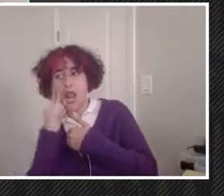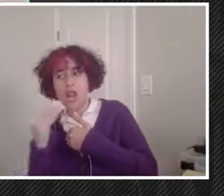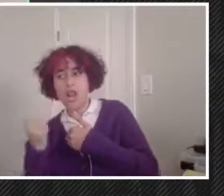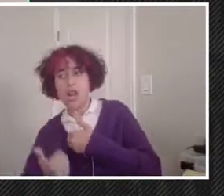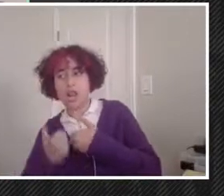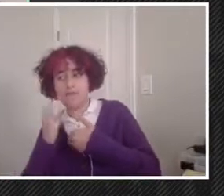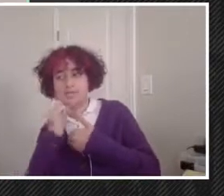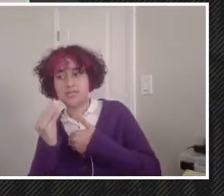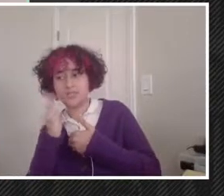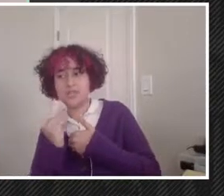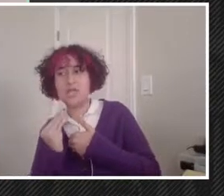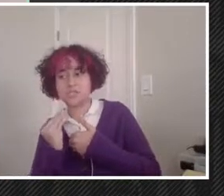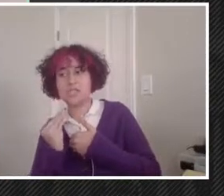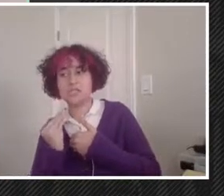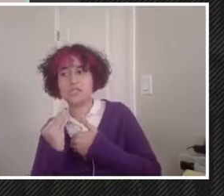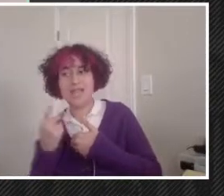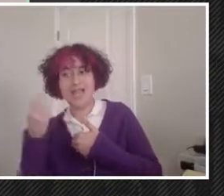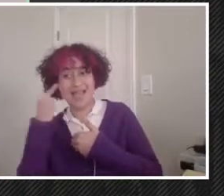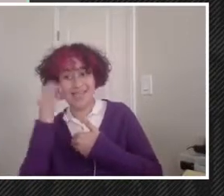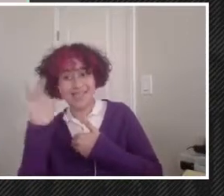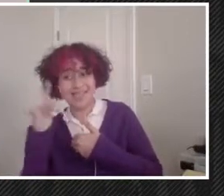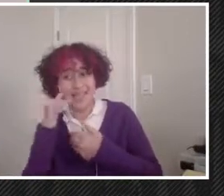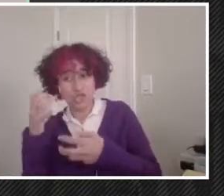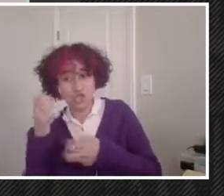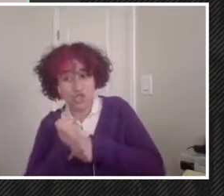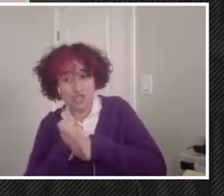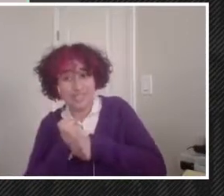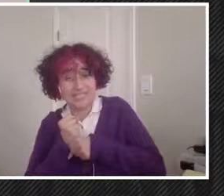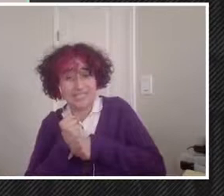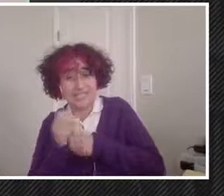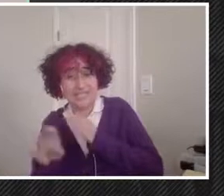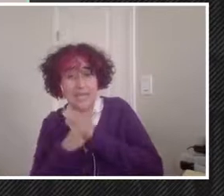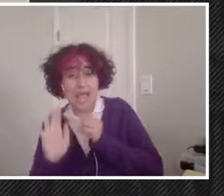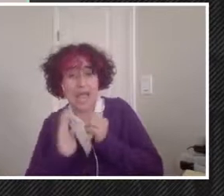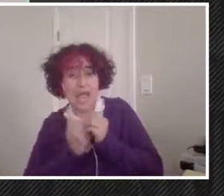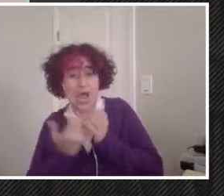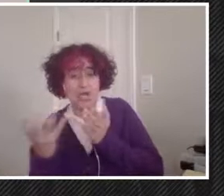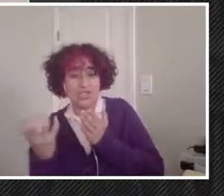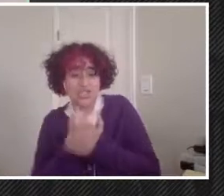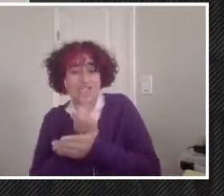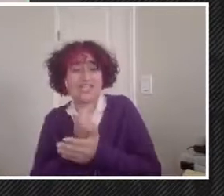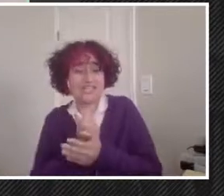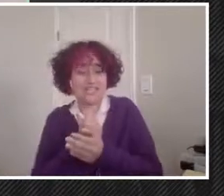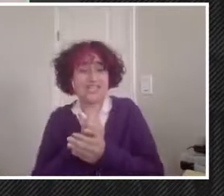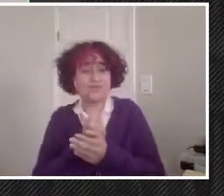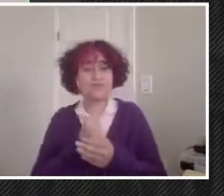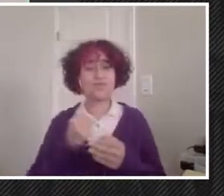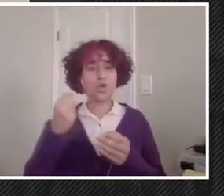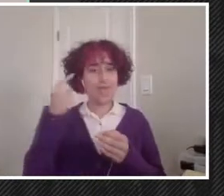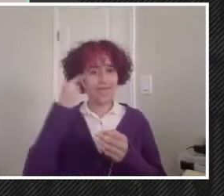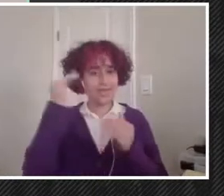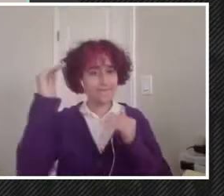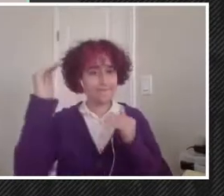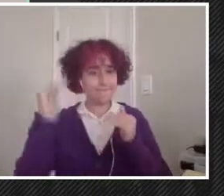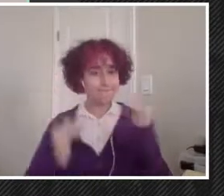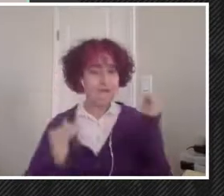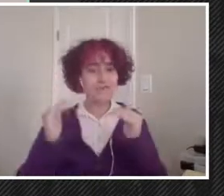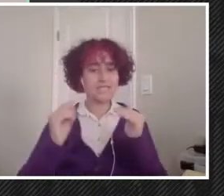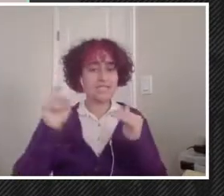that constricts our chance of winning. And so I think the balance has to be struck by